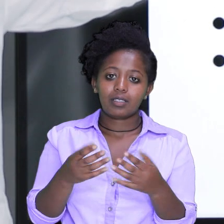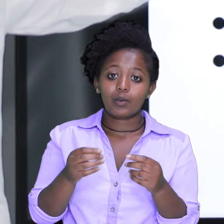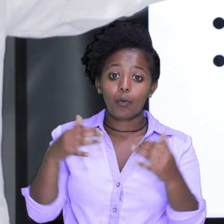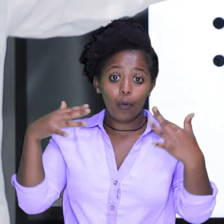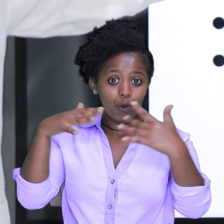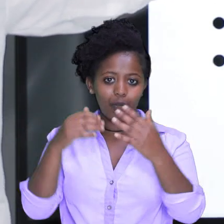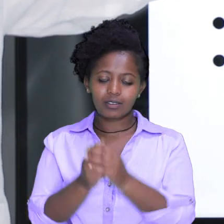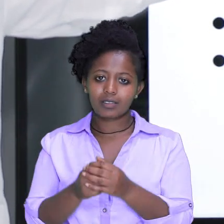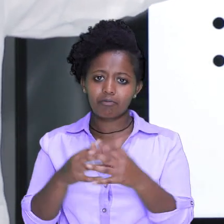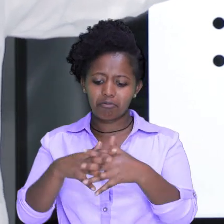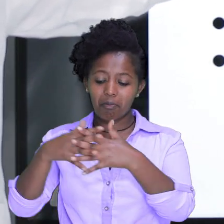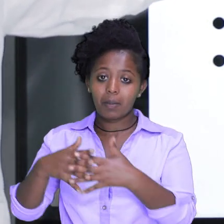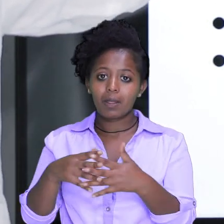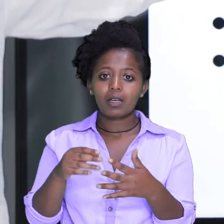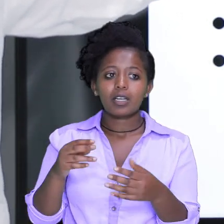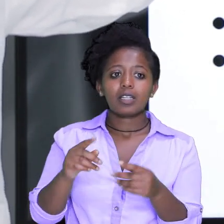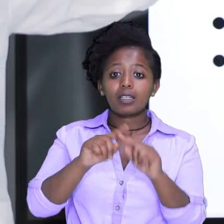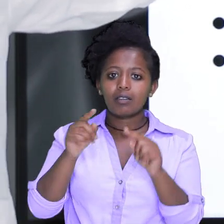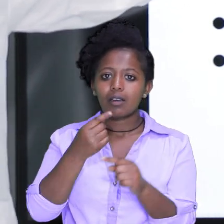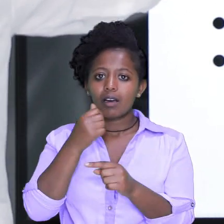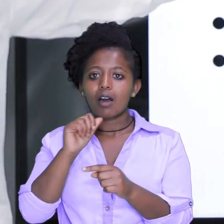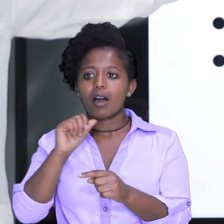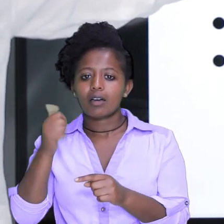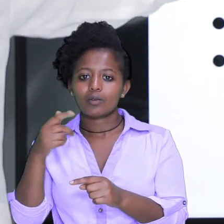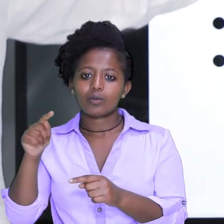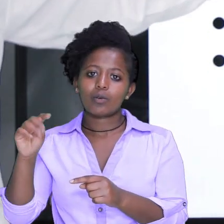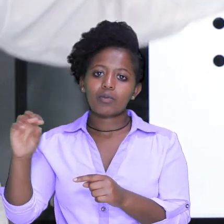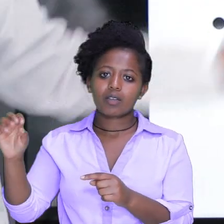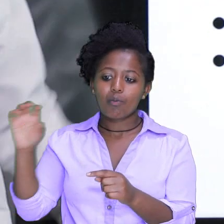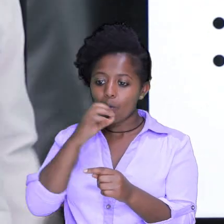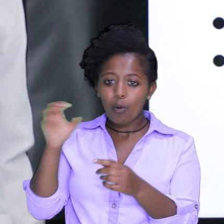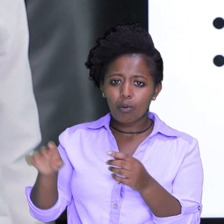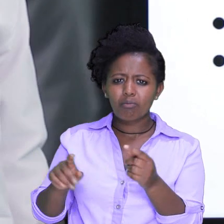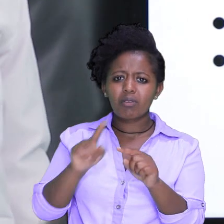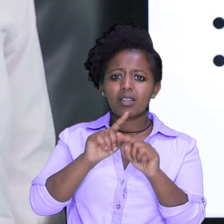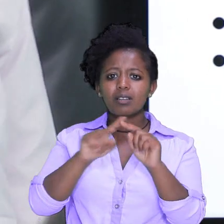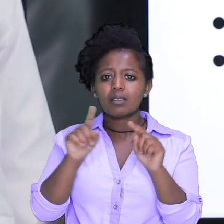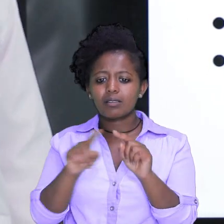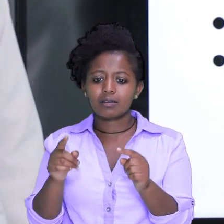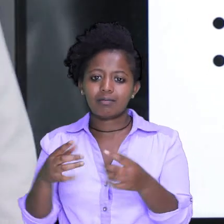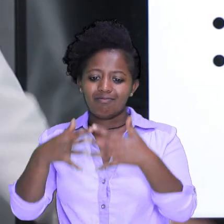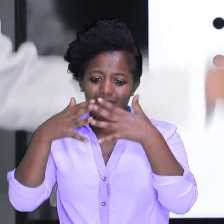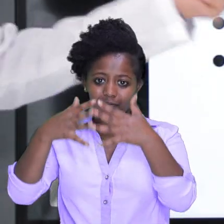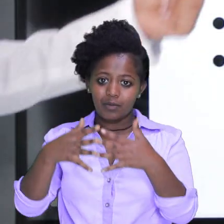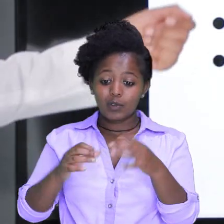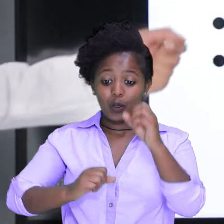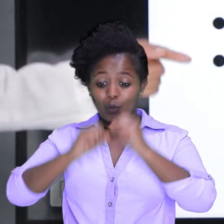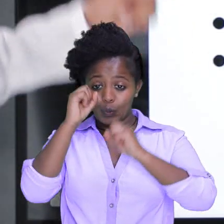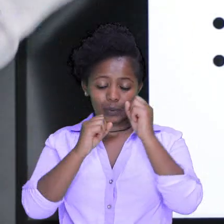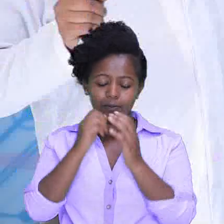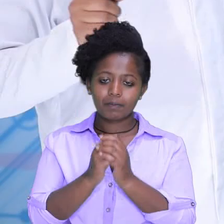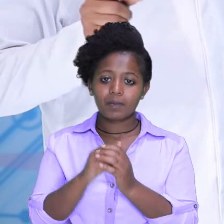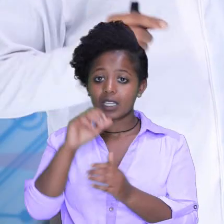weapons like missile, nuclear, atomic bomb. Those are destructive weapons. The other